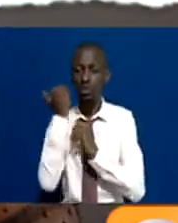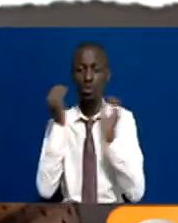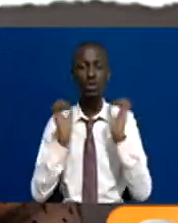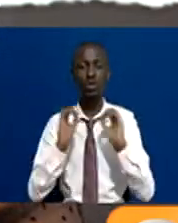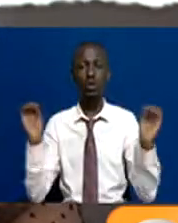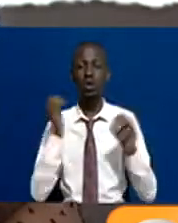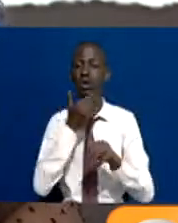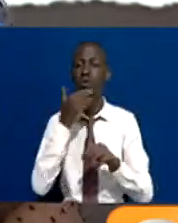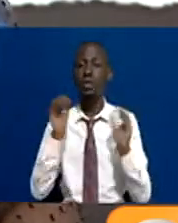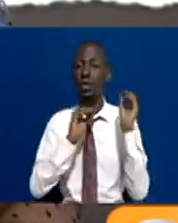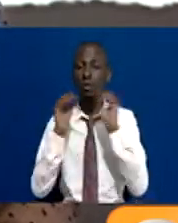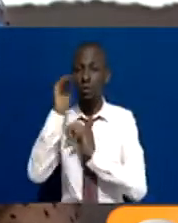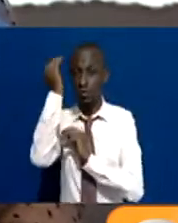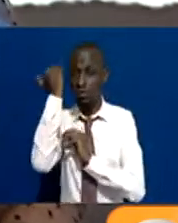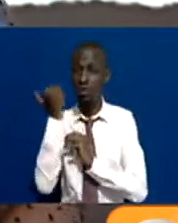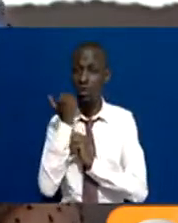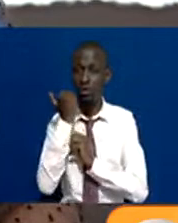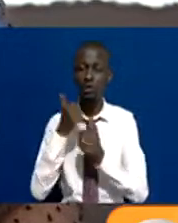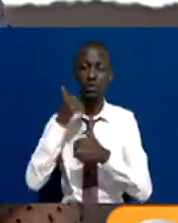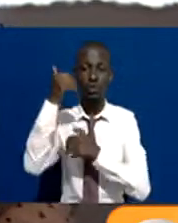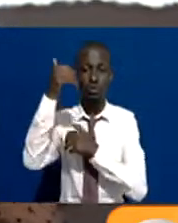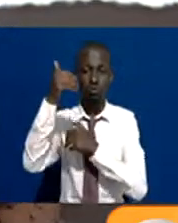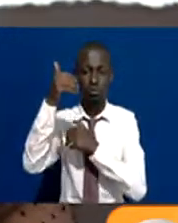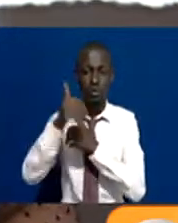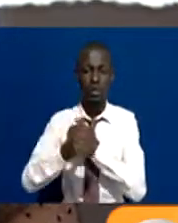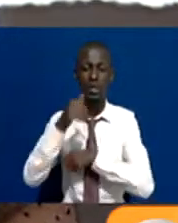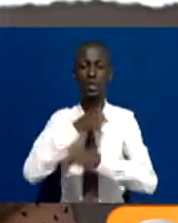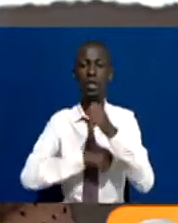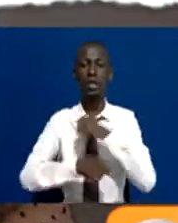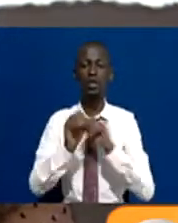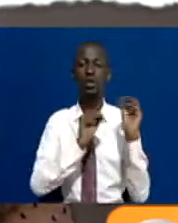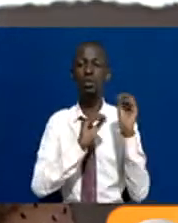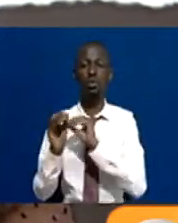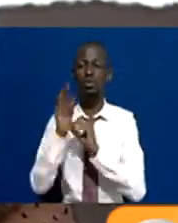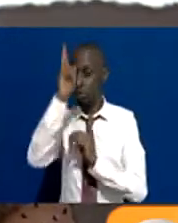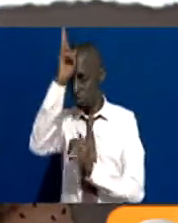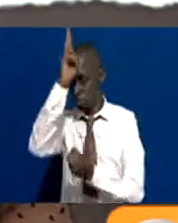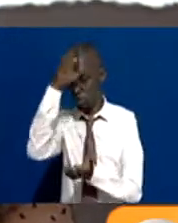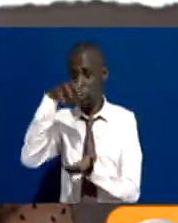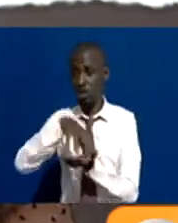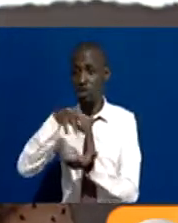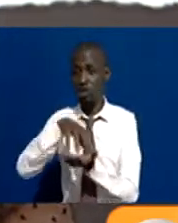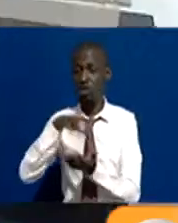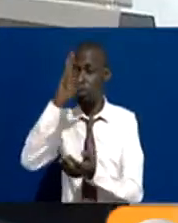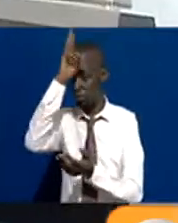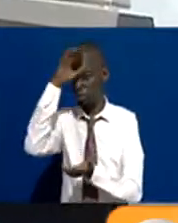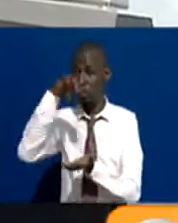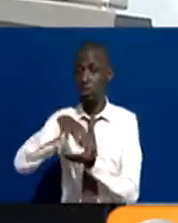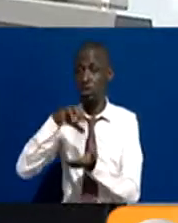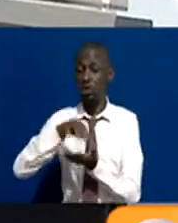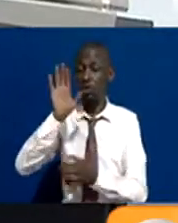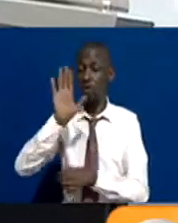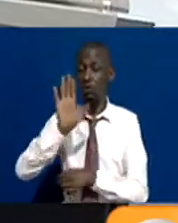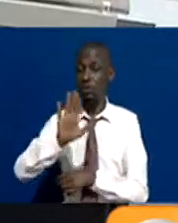to proceed so that even the next step would be going to the police station. Mm. At the police station, that's where now you